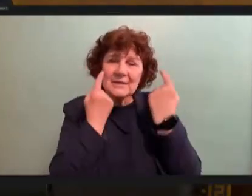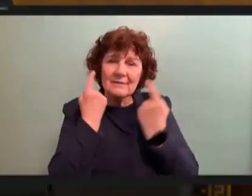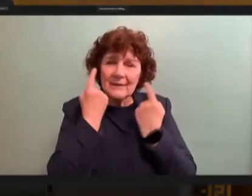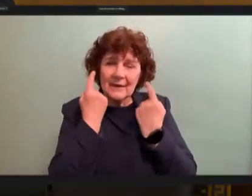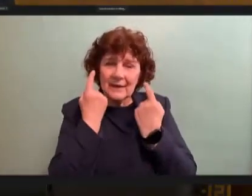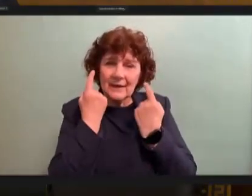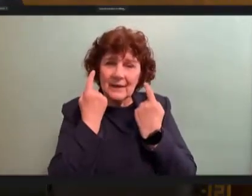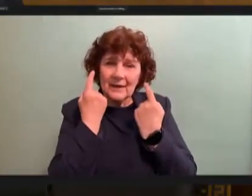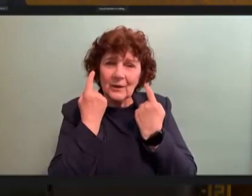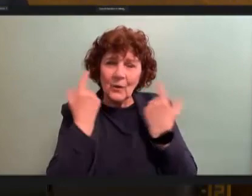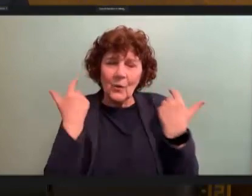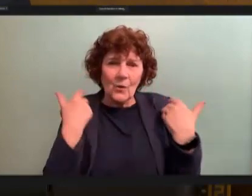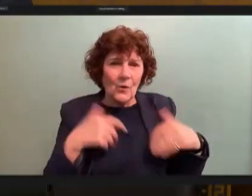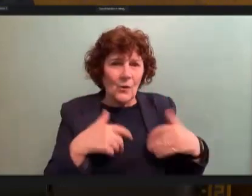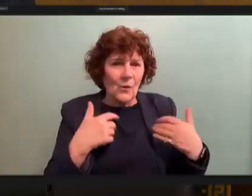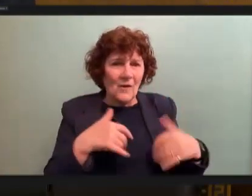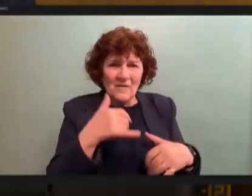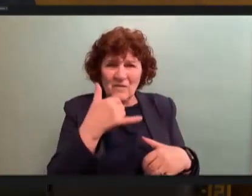how foolish it is